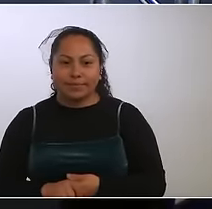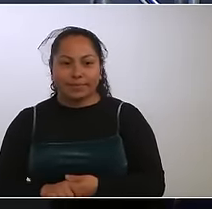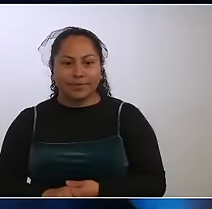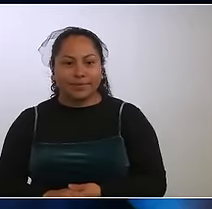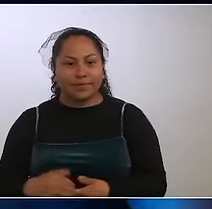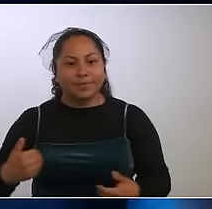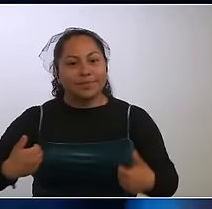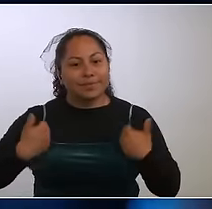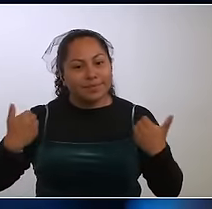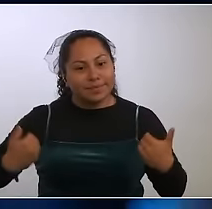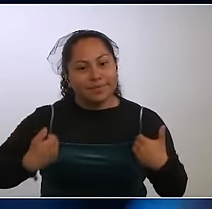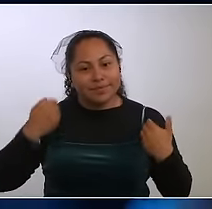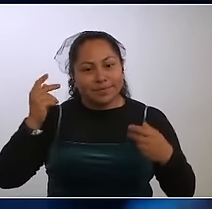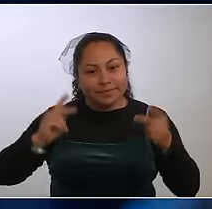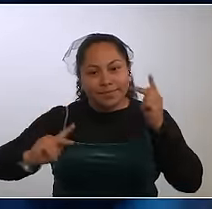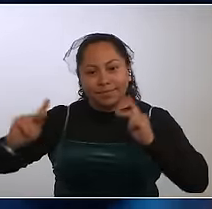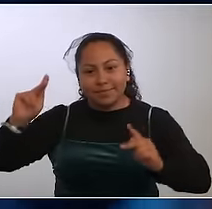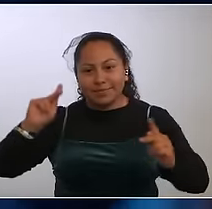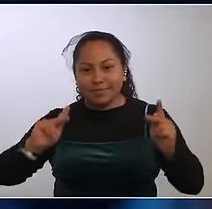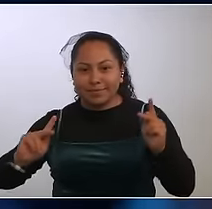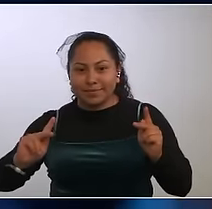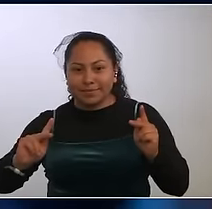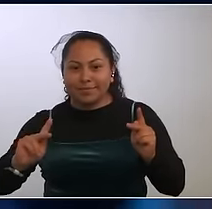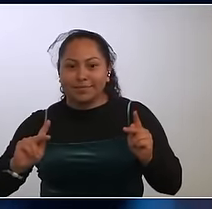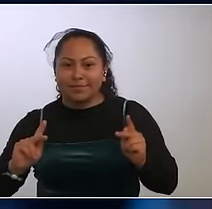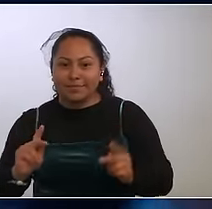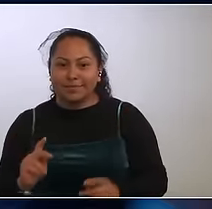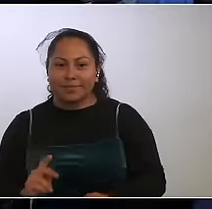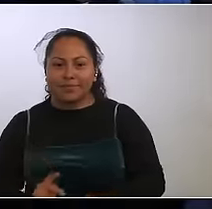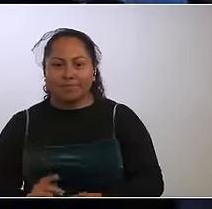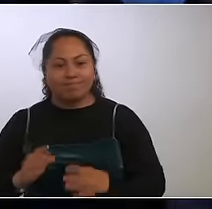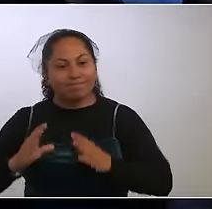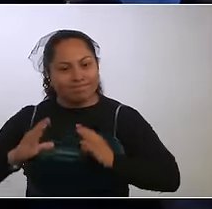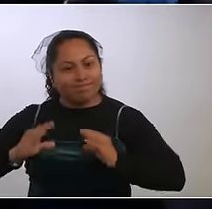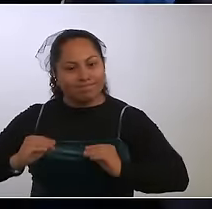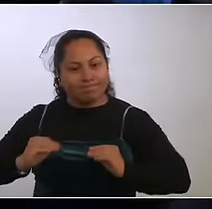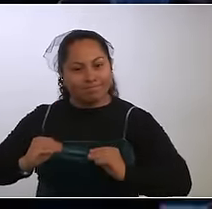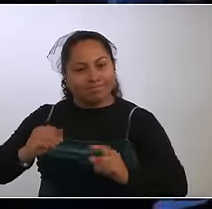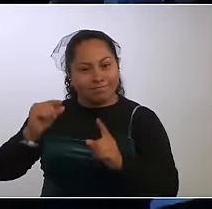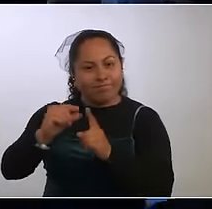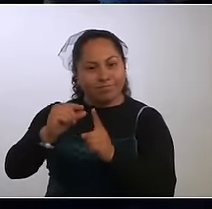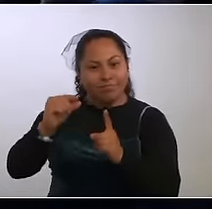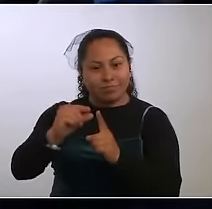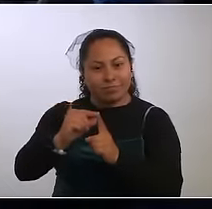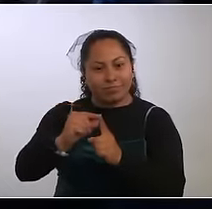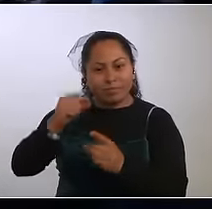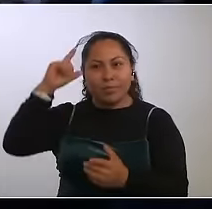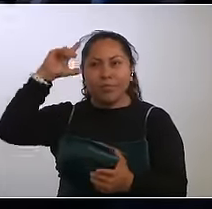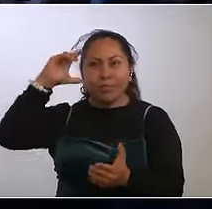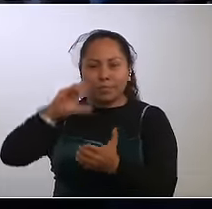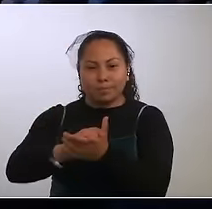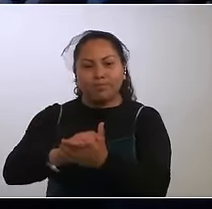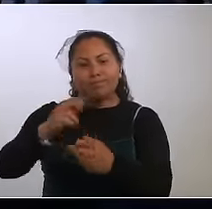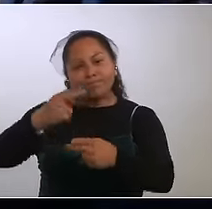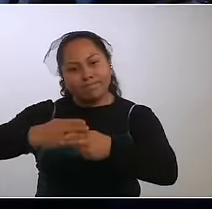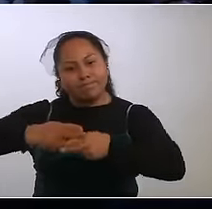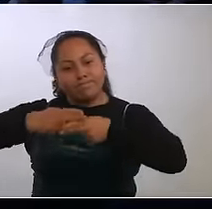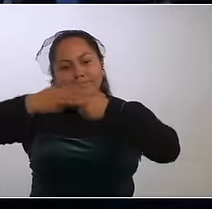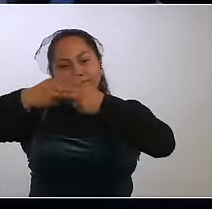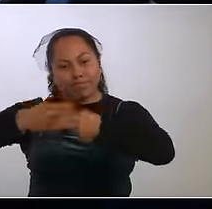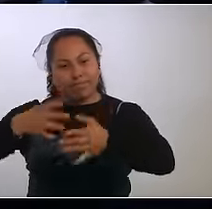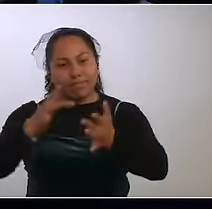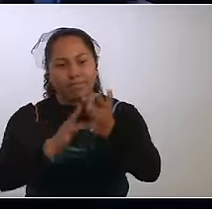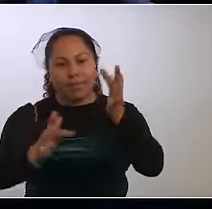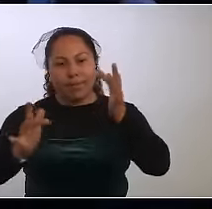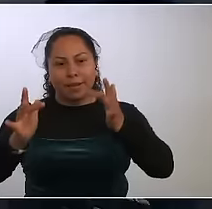Young people, how many receive that word? We believe it in the name of Jesus. Una armada